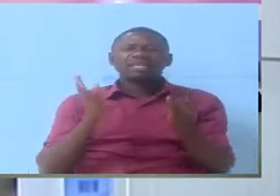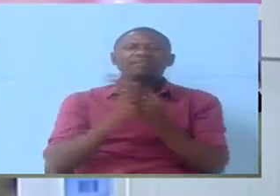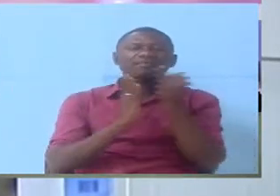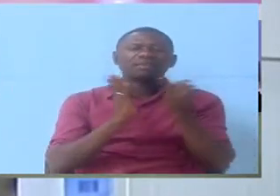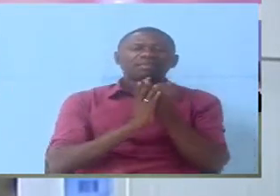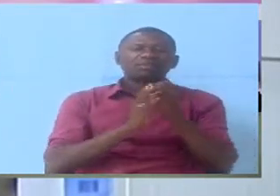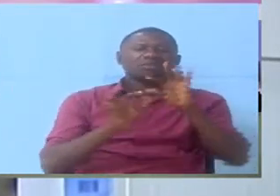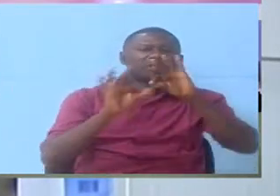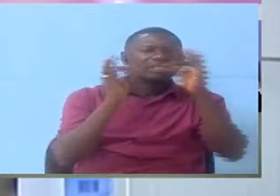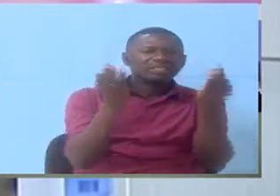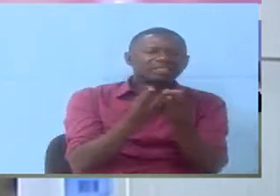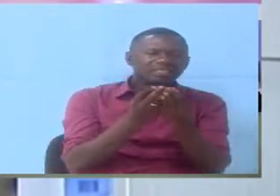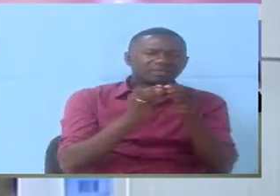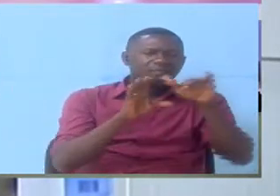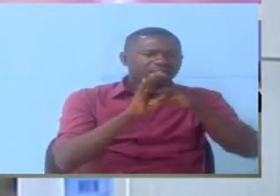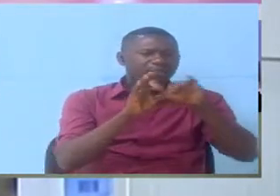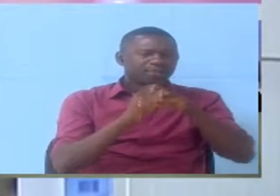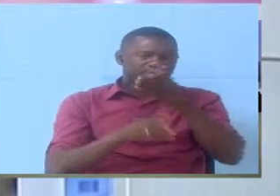happening?